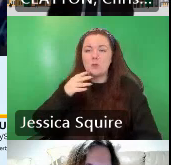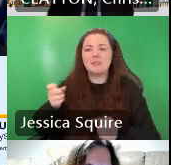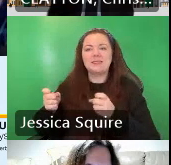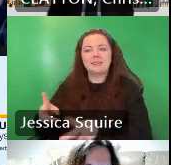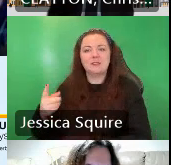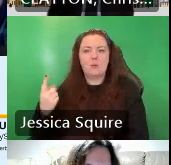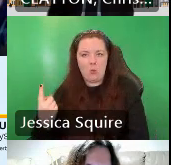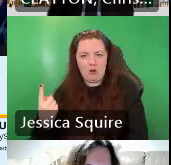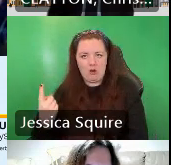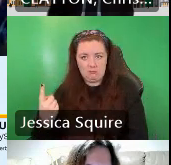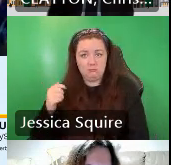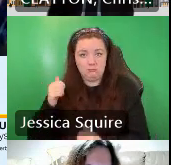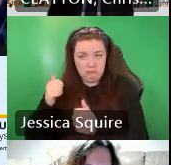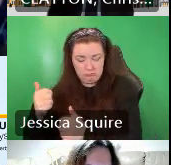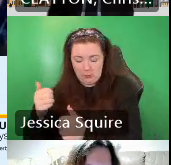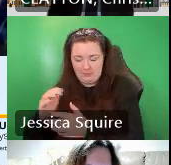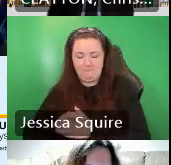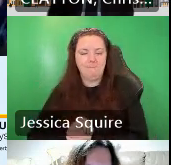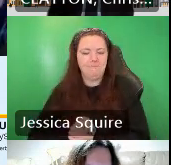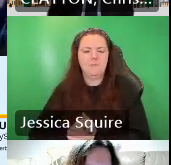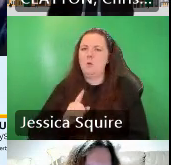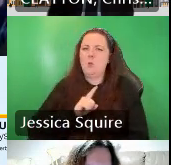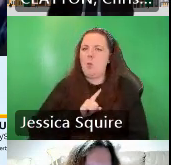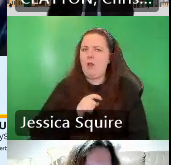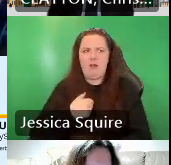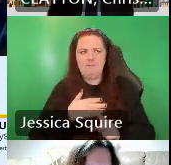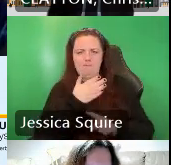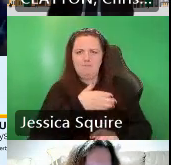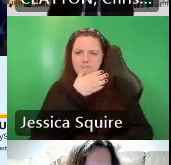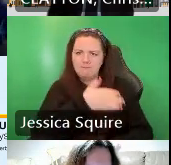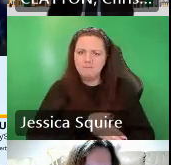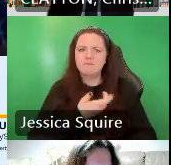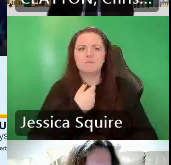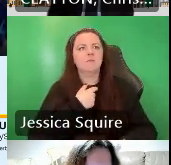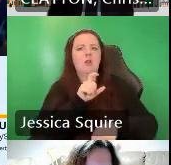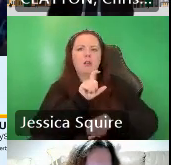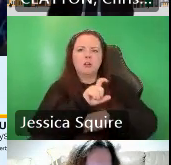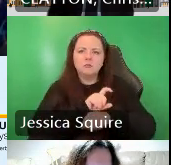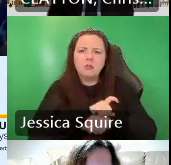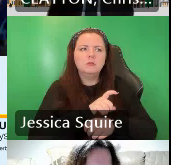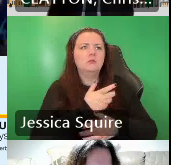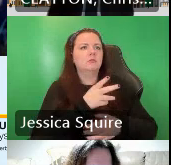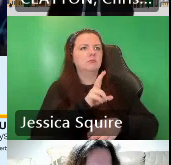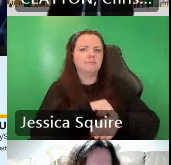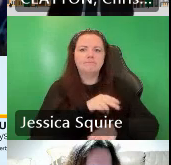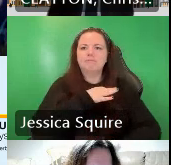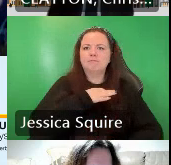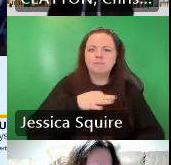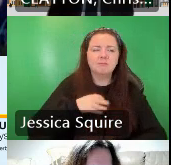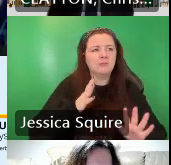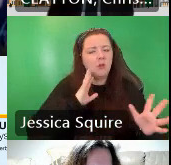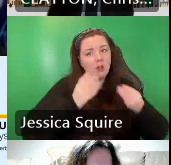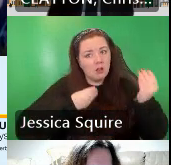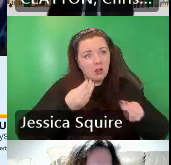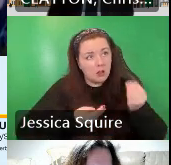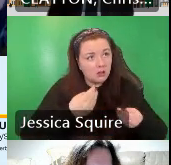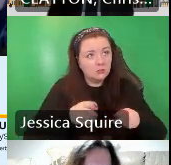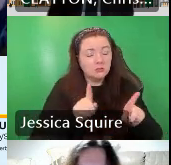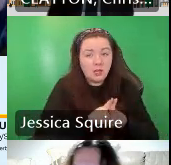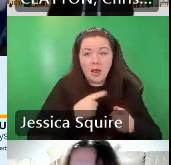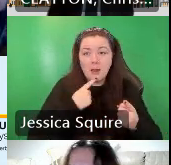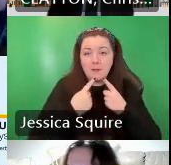see a consultant or a clinician, you have to keep giving them the same information at each appointment, which takes up about 10 minutes of your